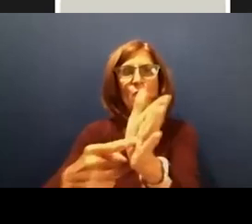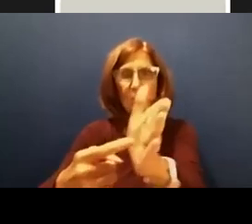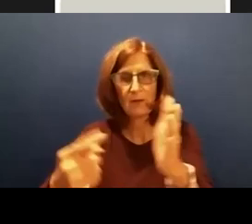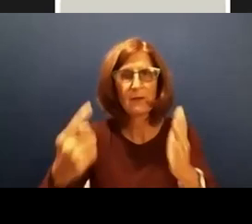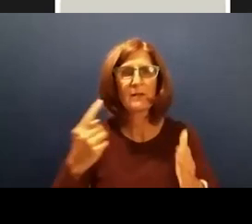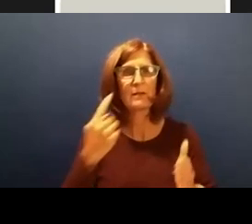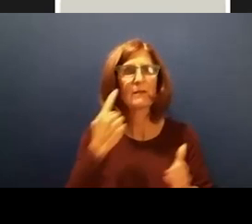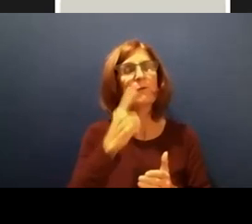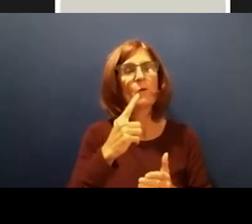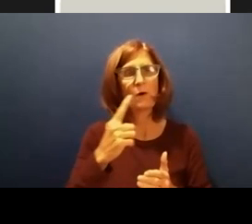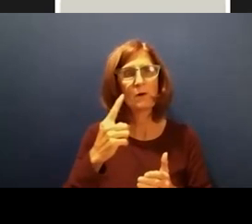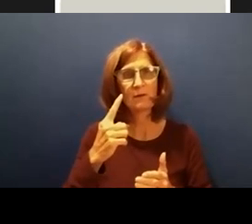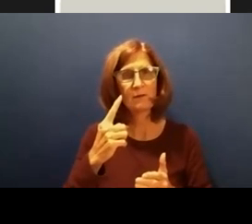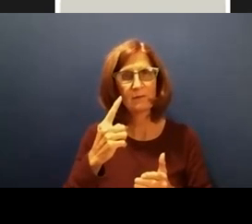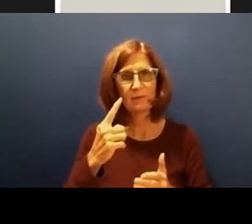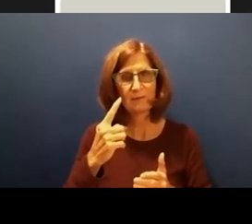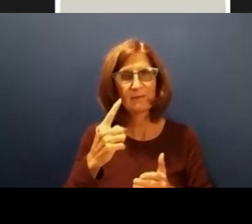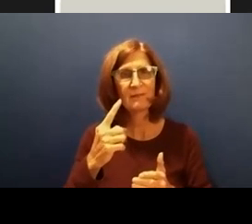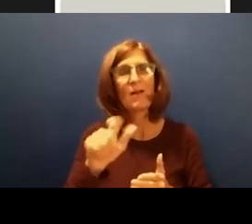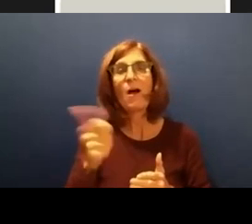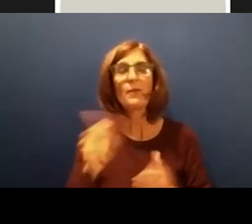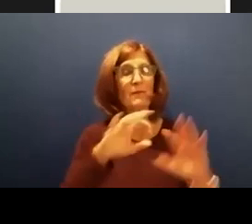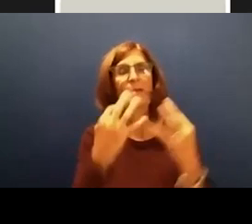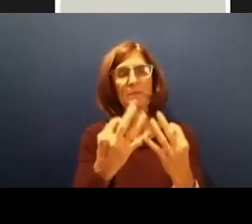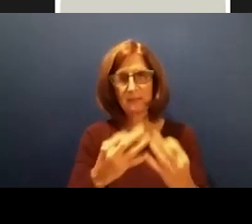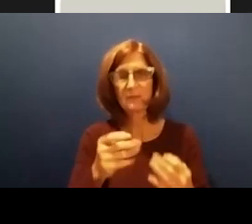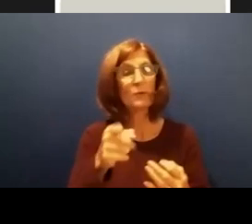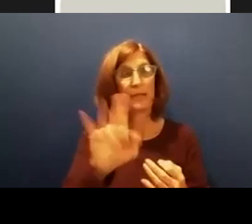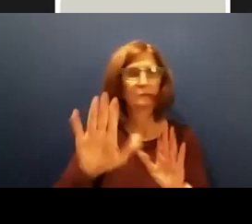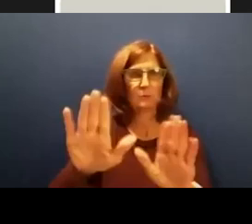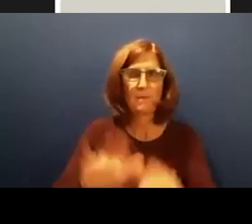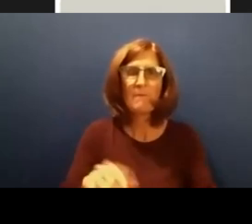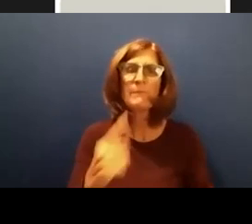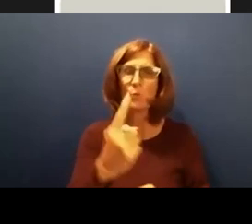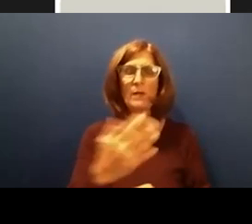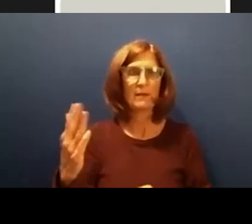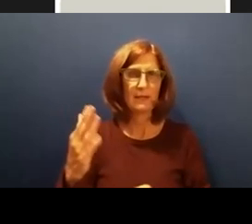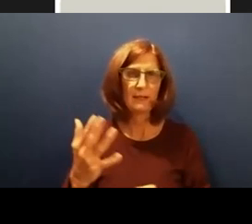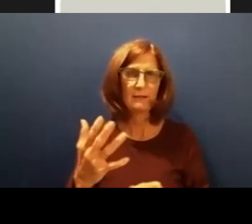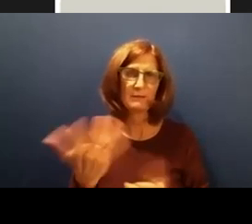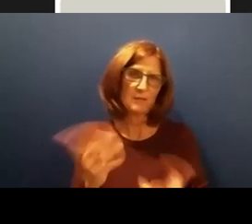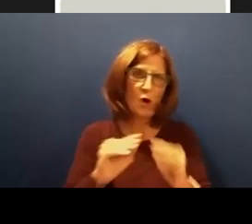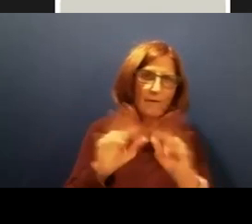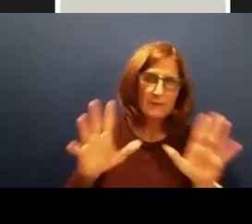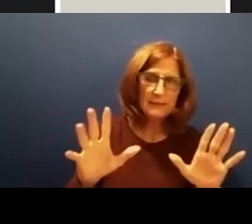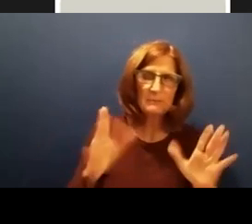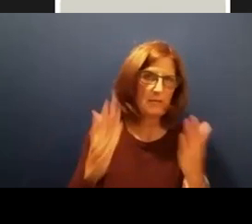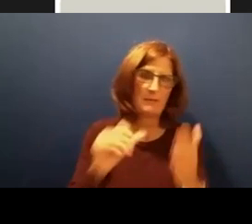and units more than one. One thing I think that's obviously outside of the purview of this board,